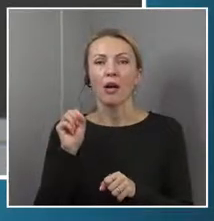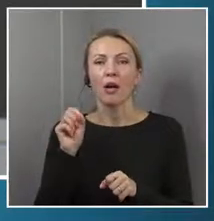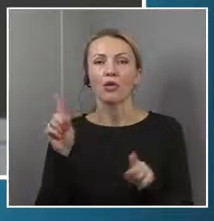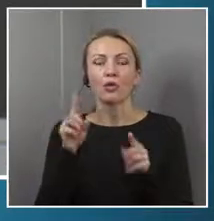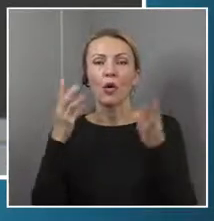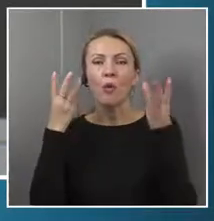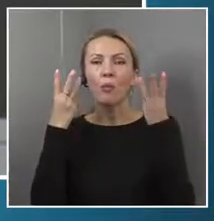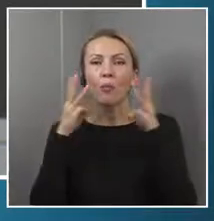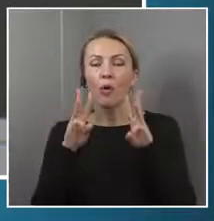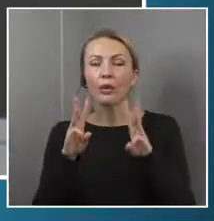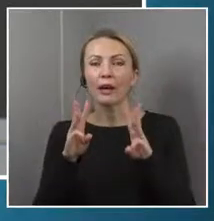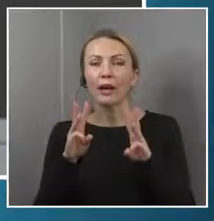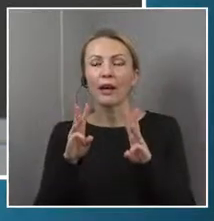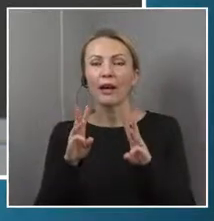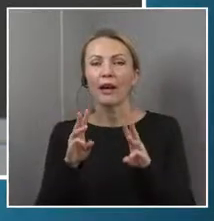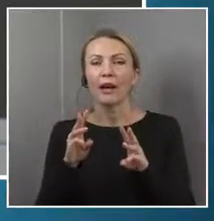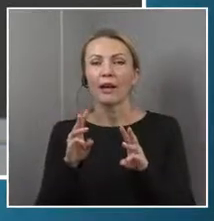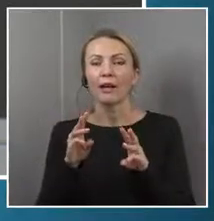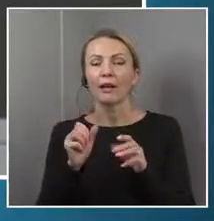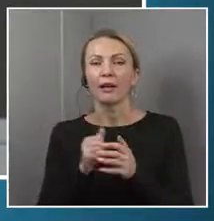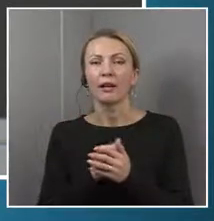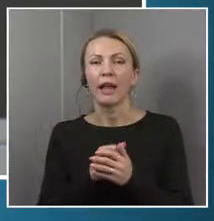are